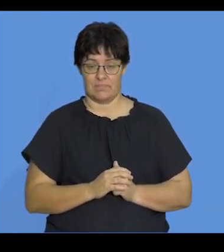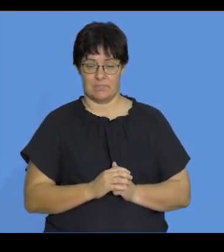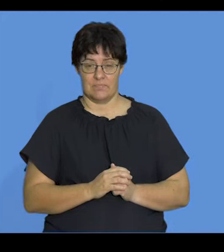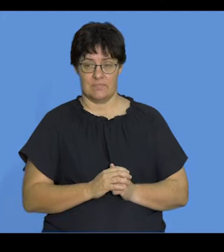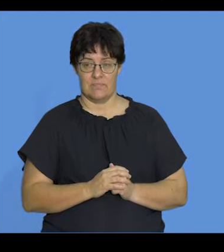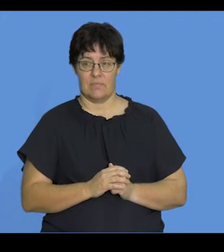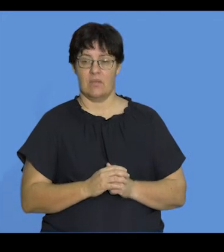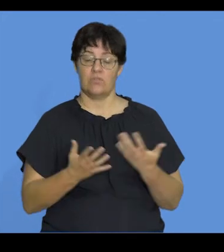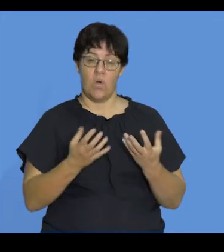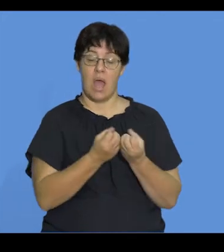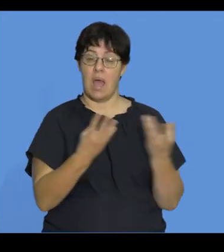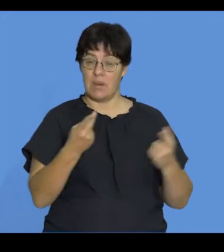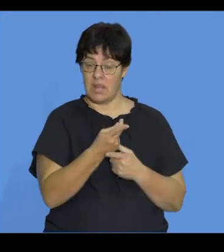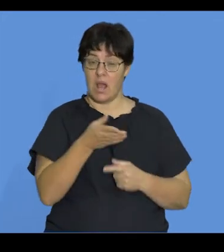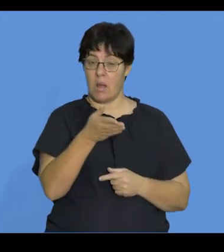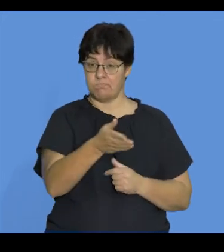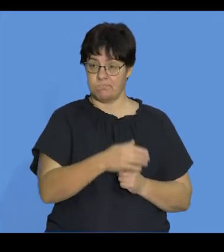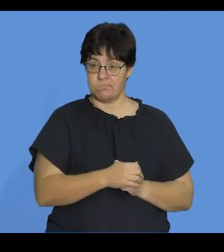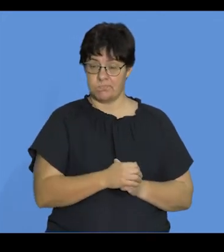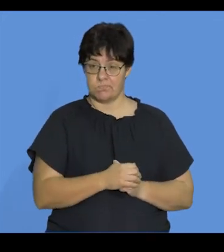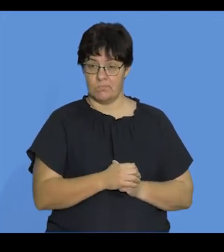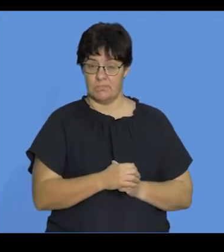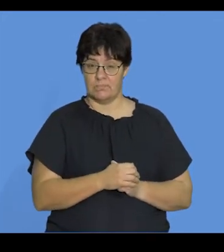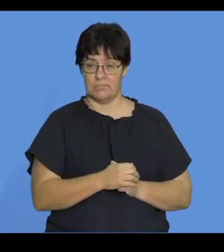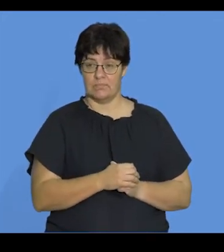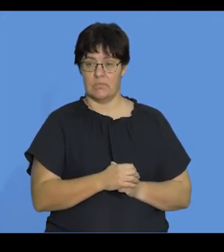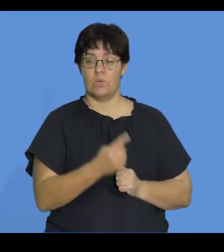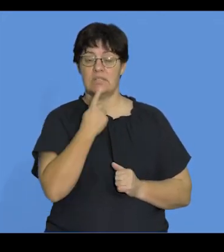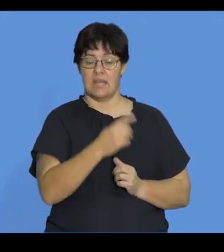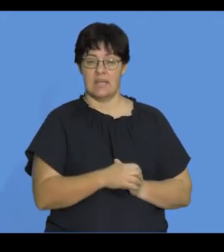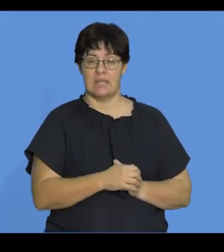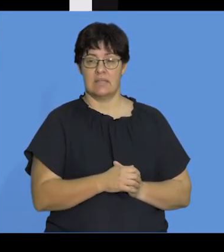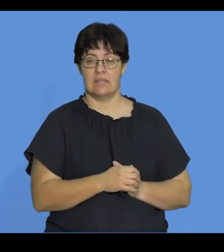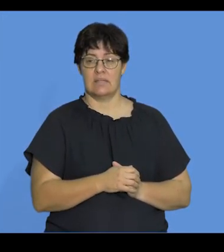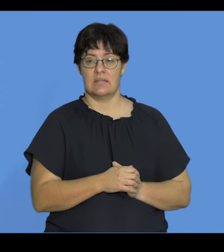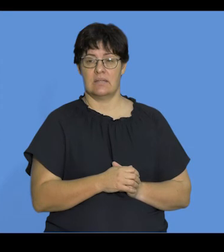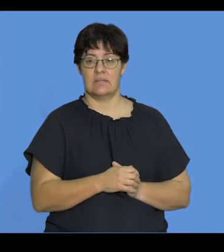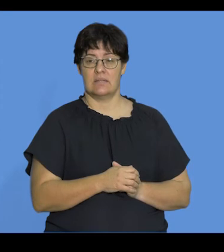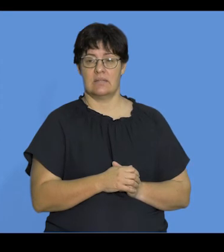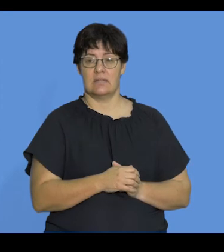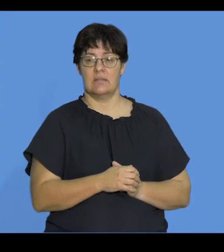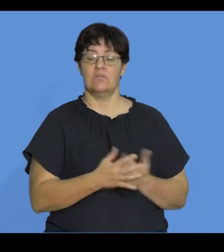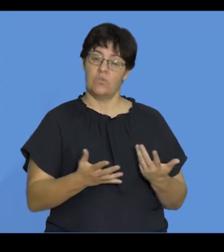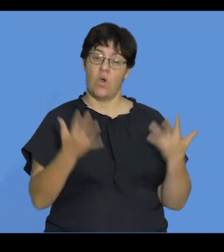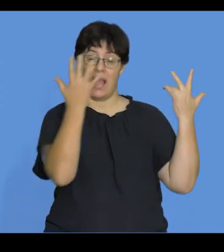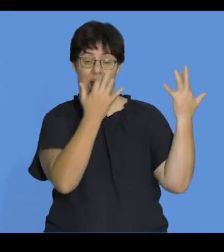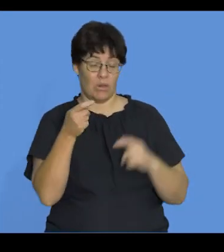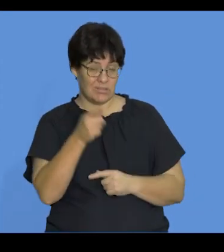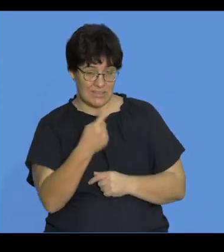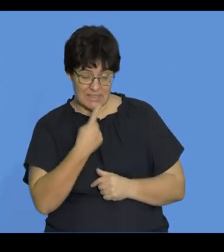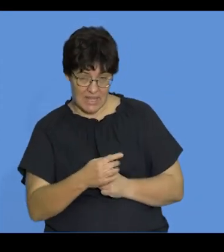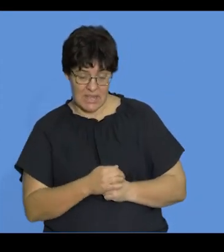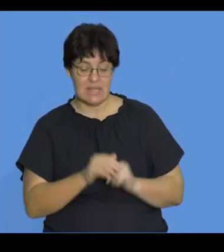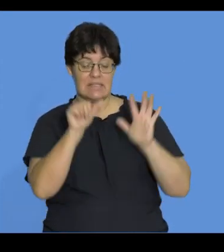per mole. So how many moles are present in that? We are saying, okay, by way of calculation, we would